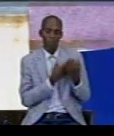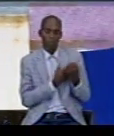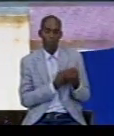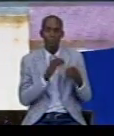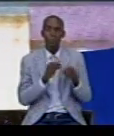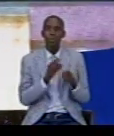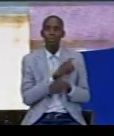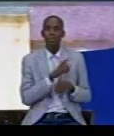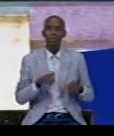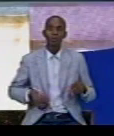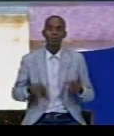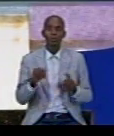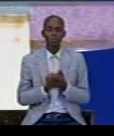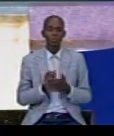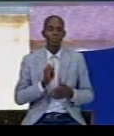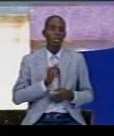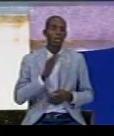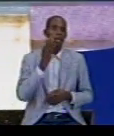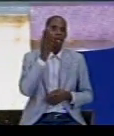Lord that